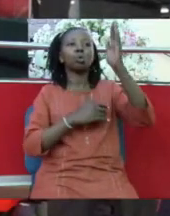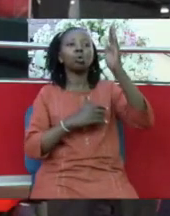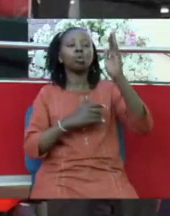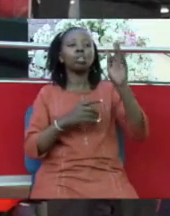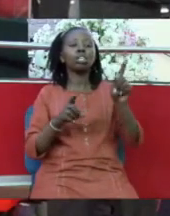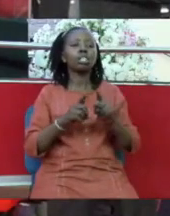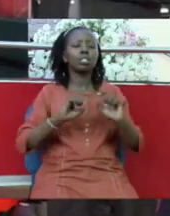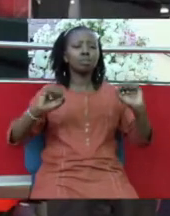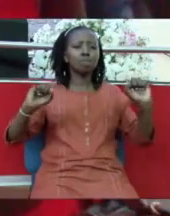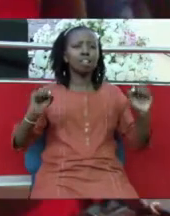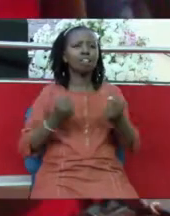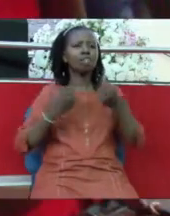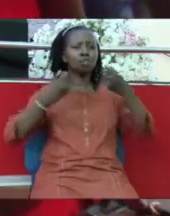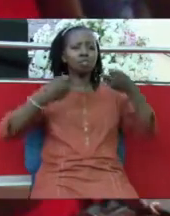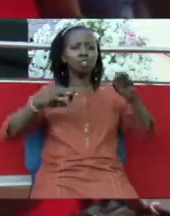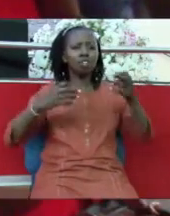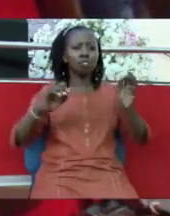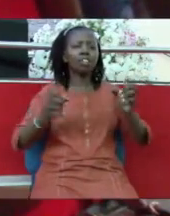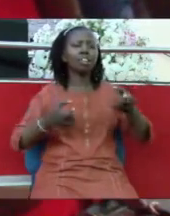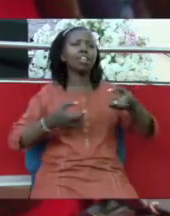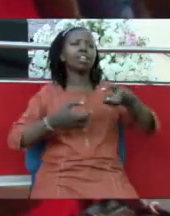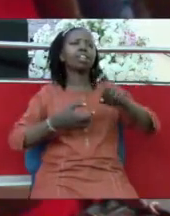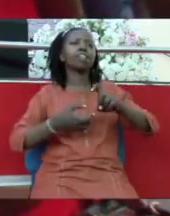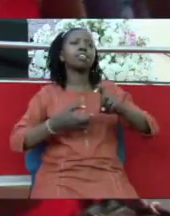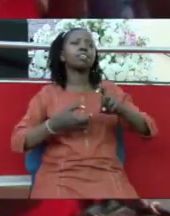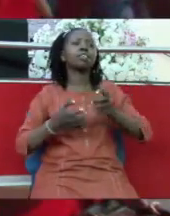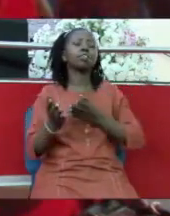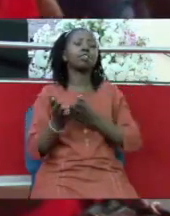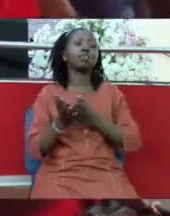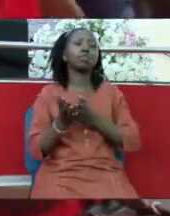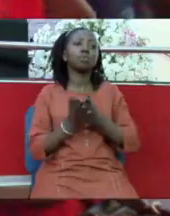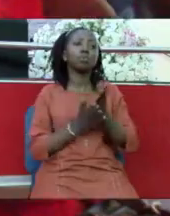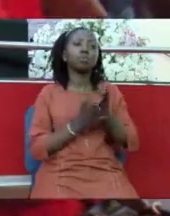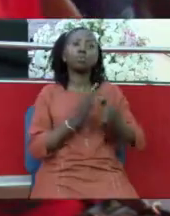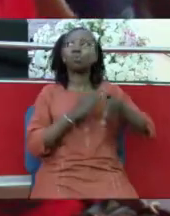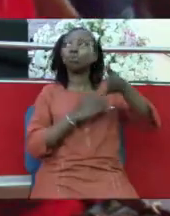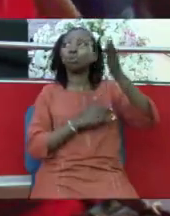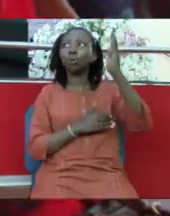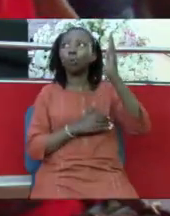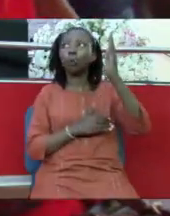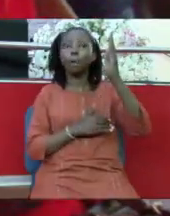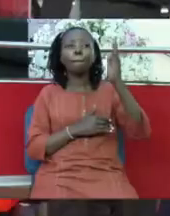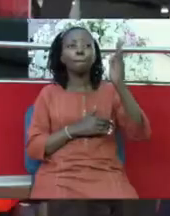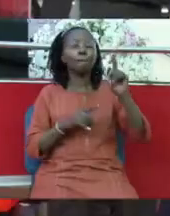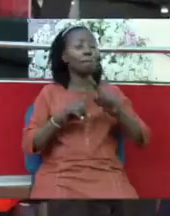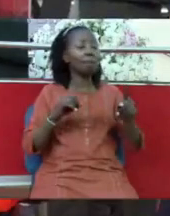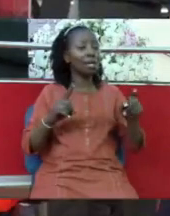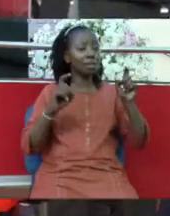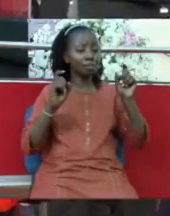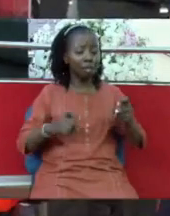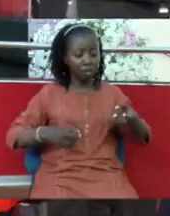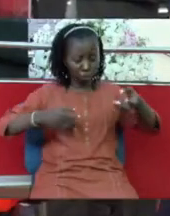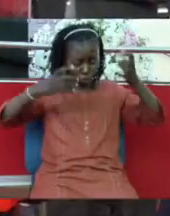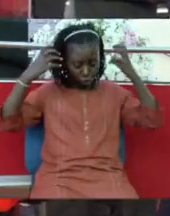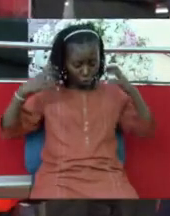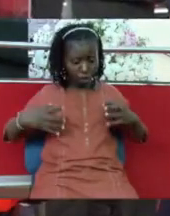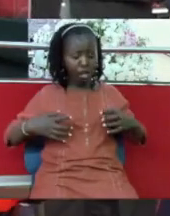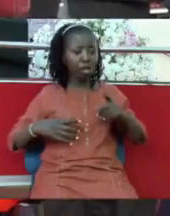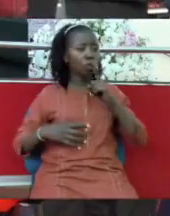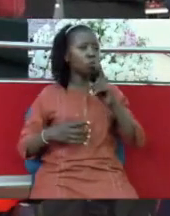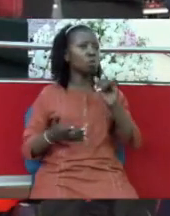by God you received by faith. Kwa sababu wokovu wako ni kipawa cha bure ulichopokea. But you have to wear it so that the enemy is not going to